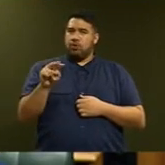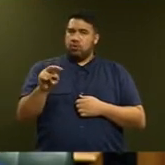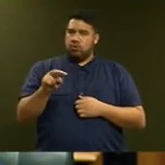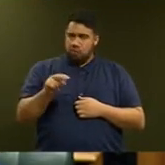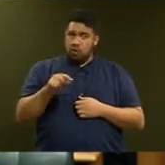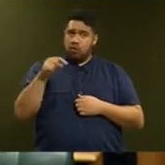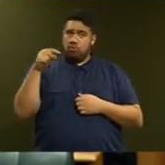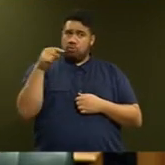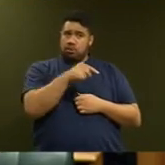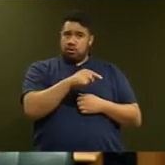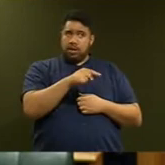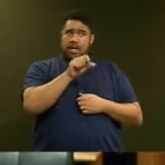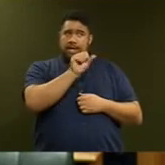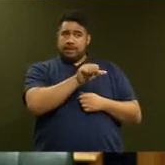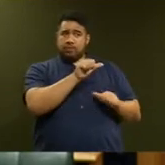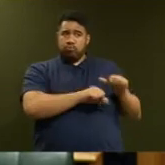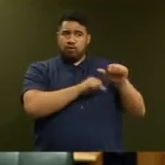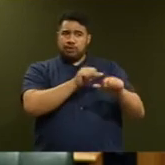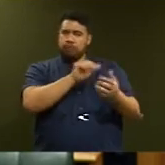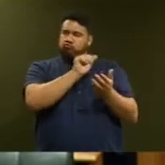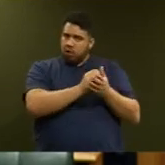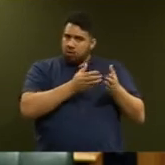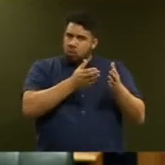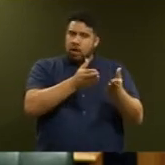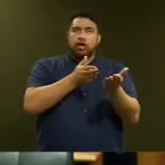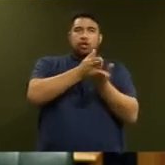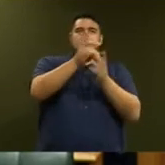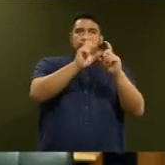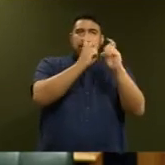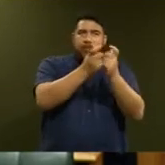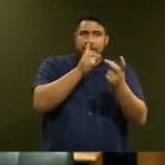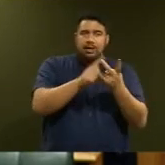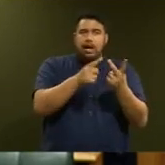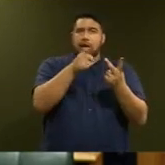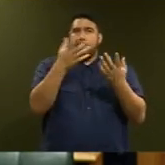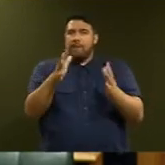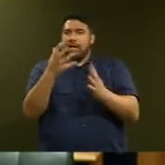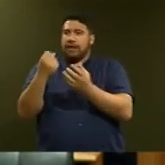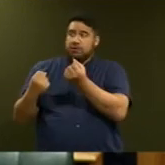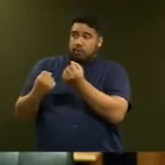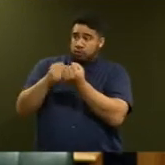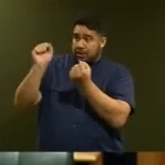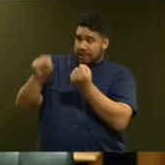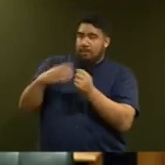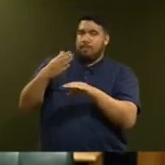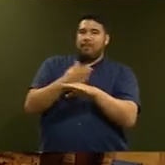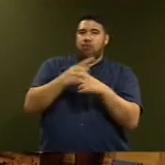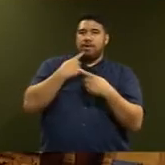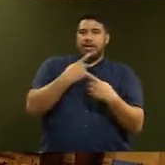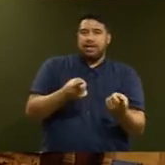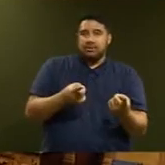good Cabinet processes and consultation with support parties, and they simply changed their mind?